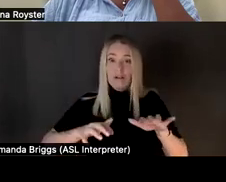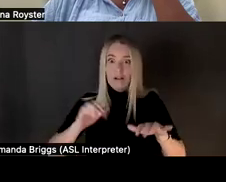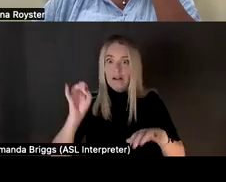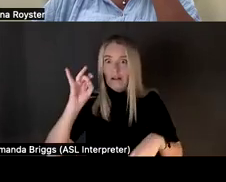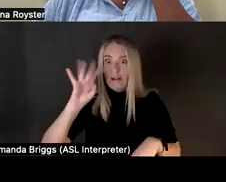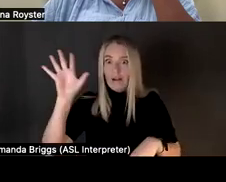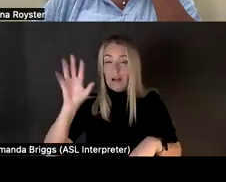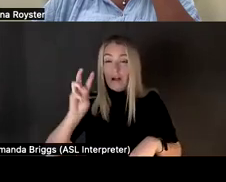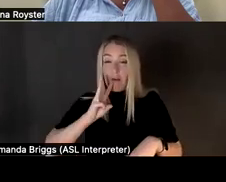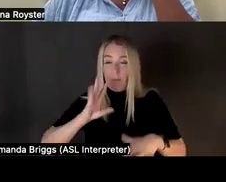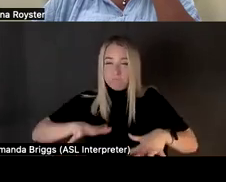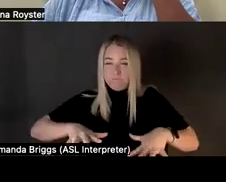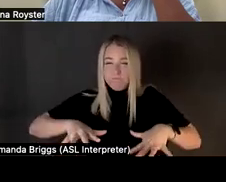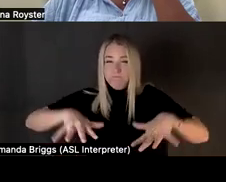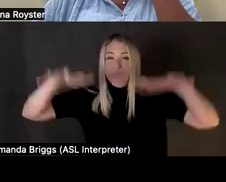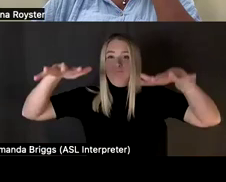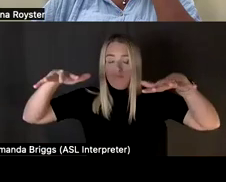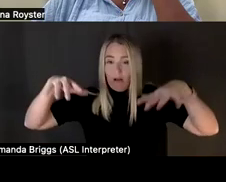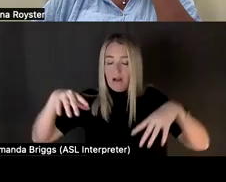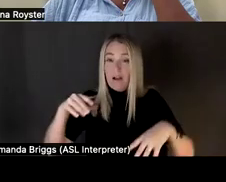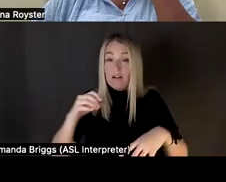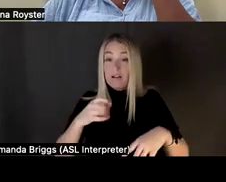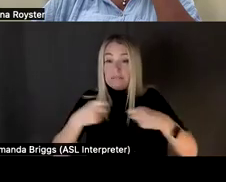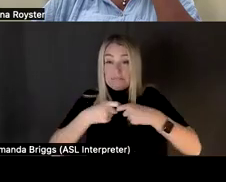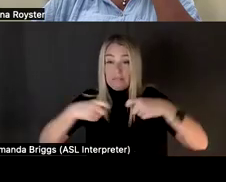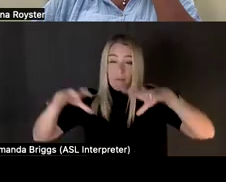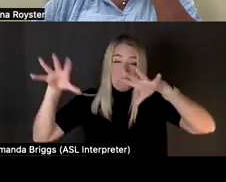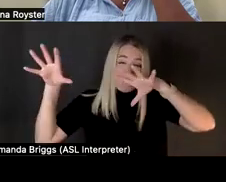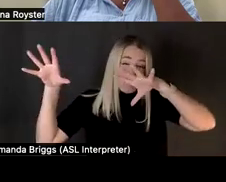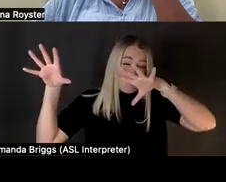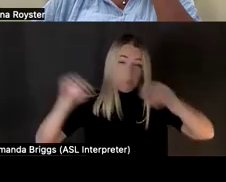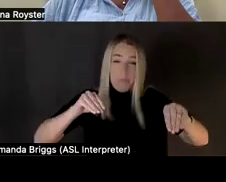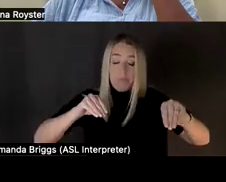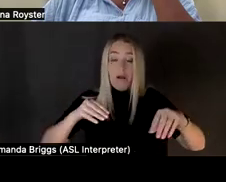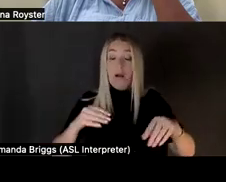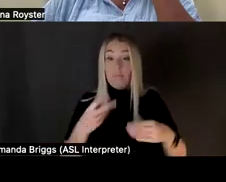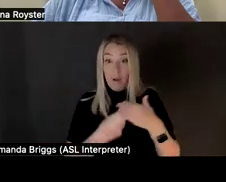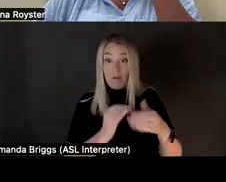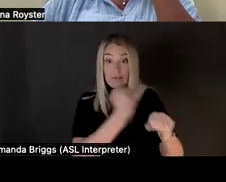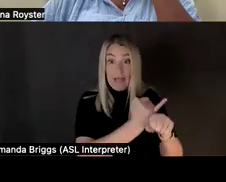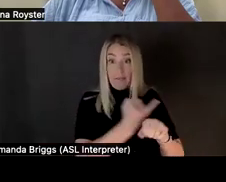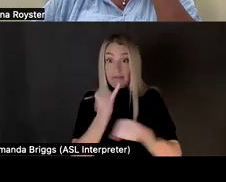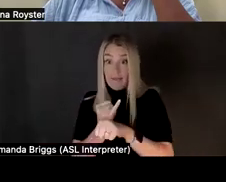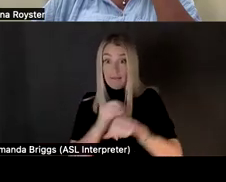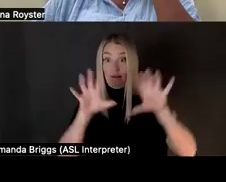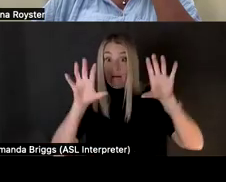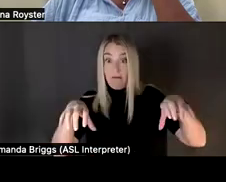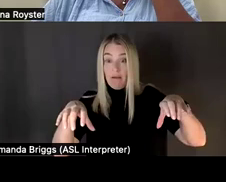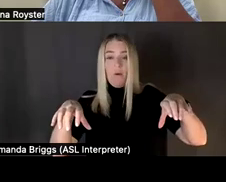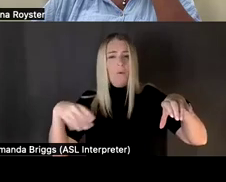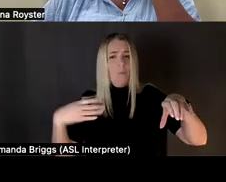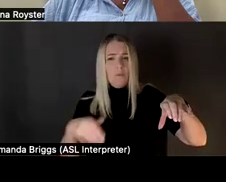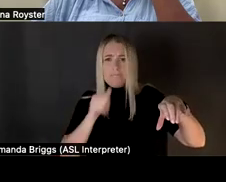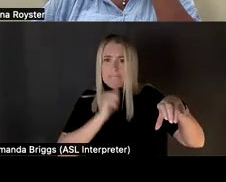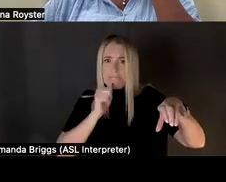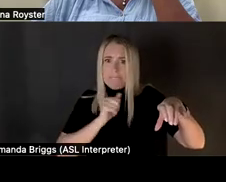widespread flooding. The power went out. And so both of our campuses needed to deal with